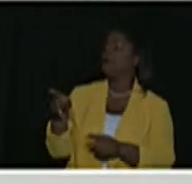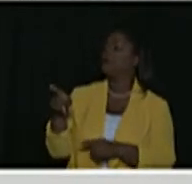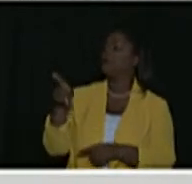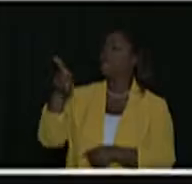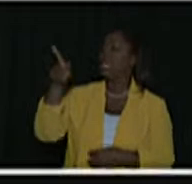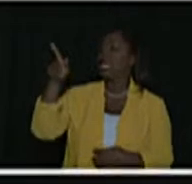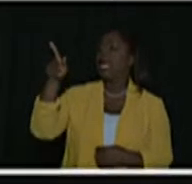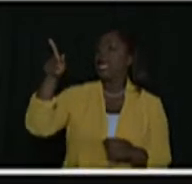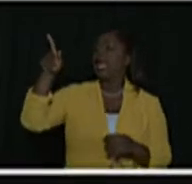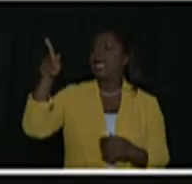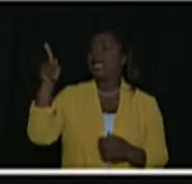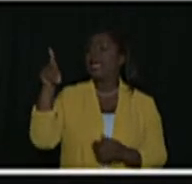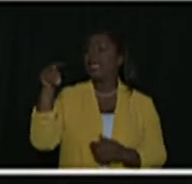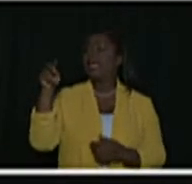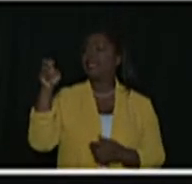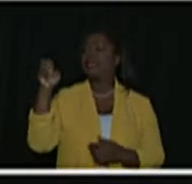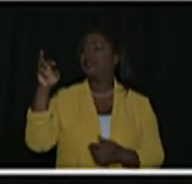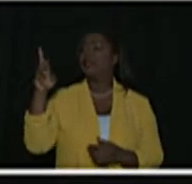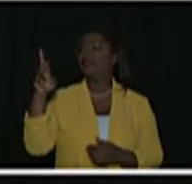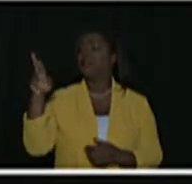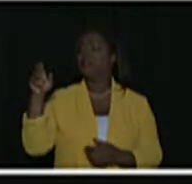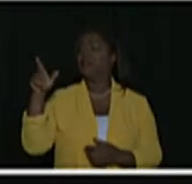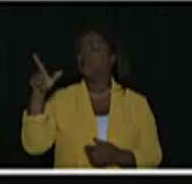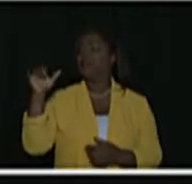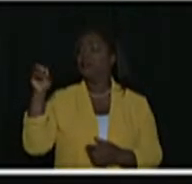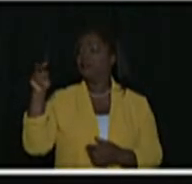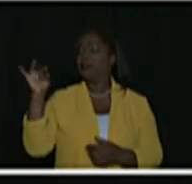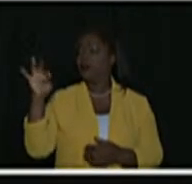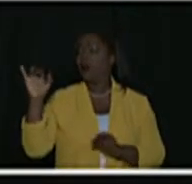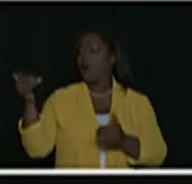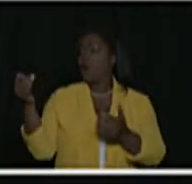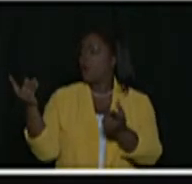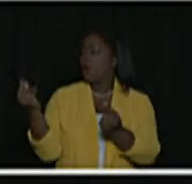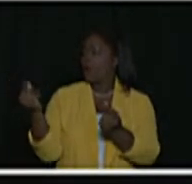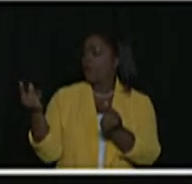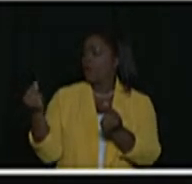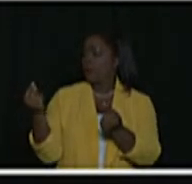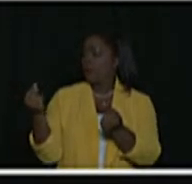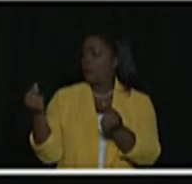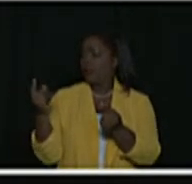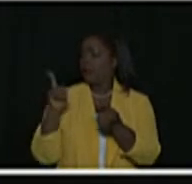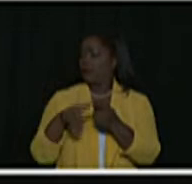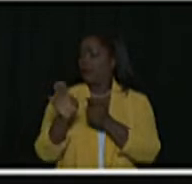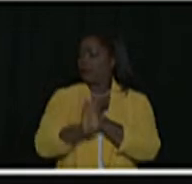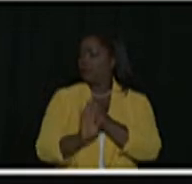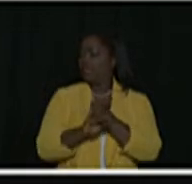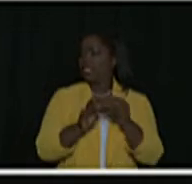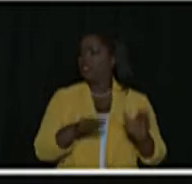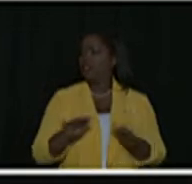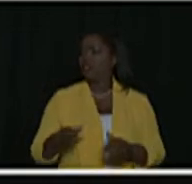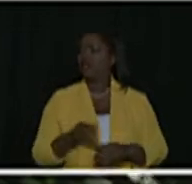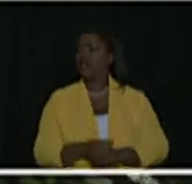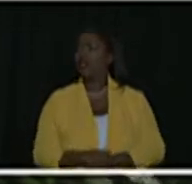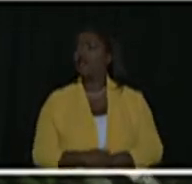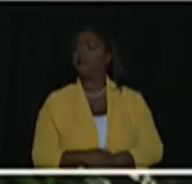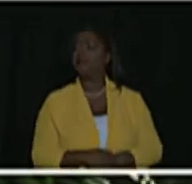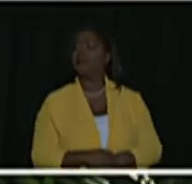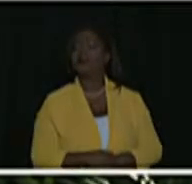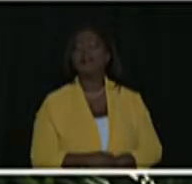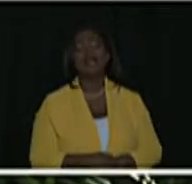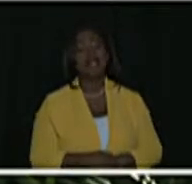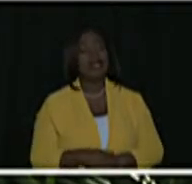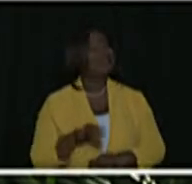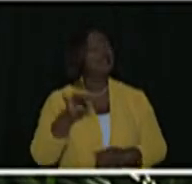the care and protection of our children? You know, Dervon, it's a very interesting